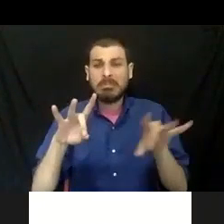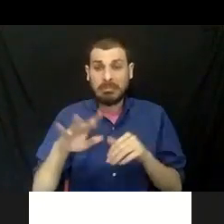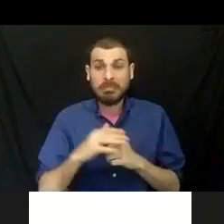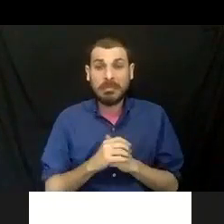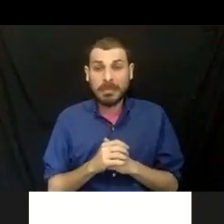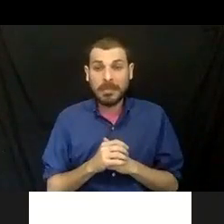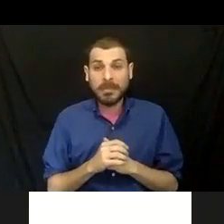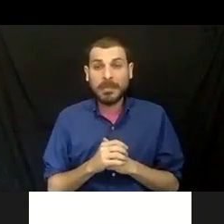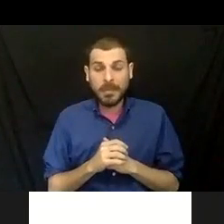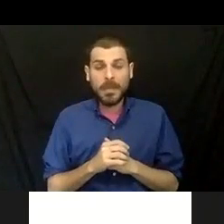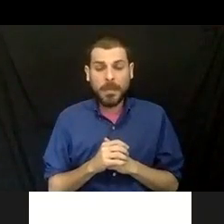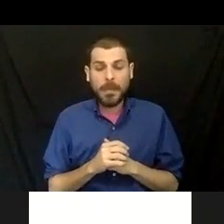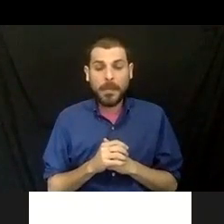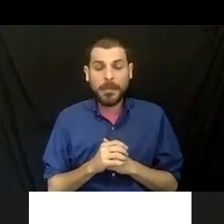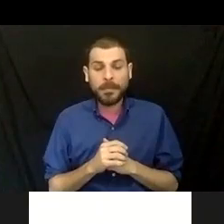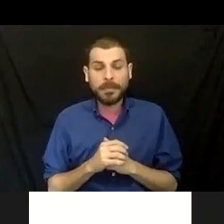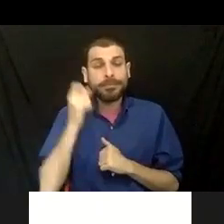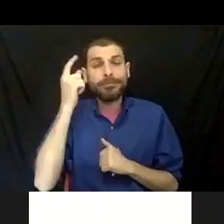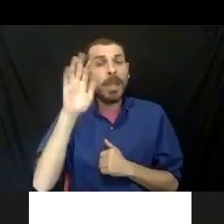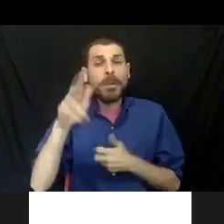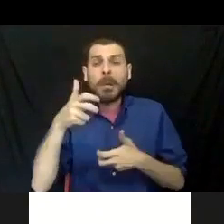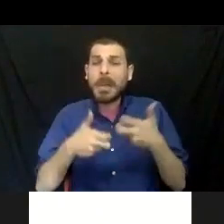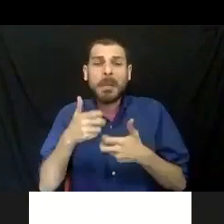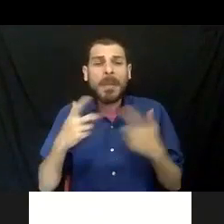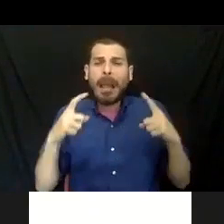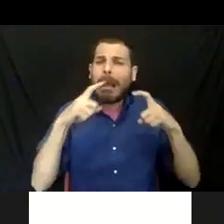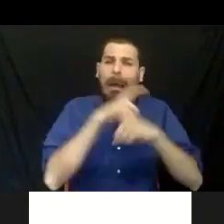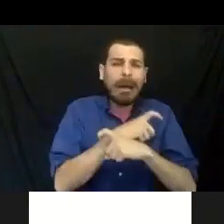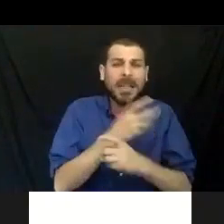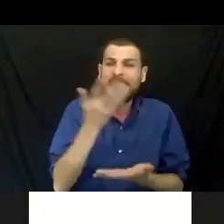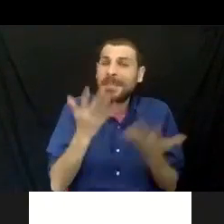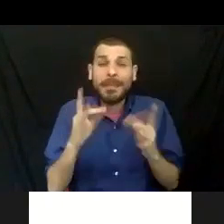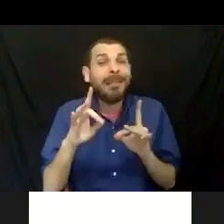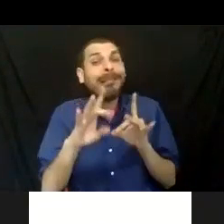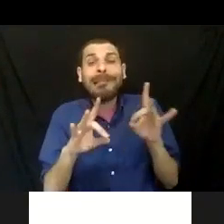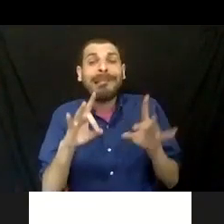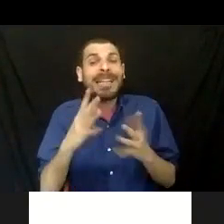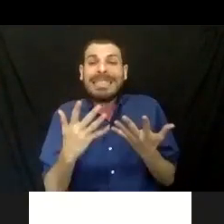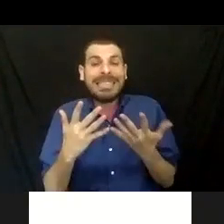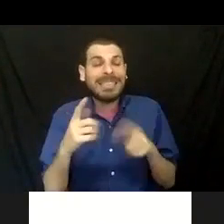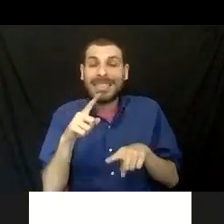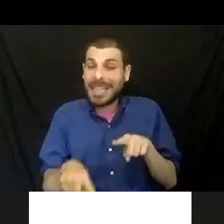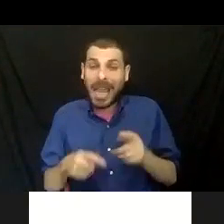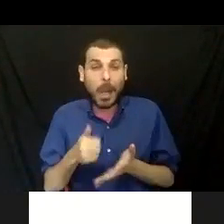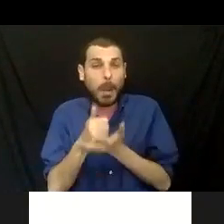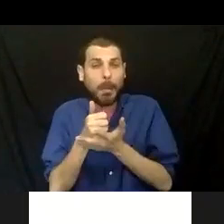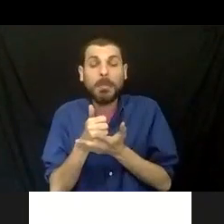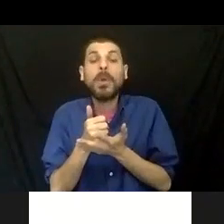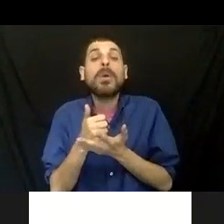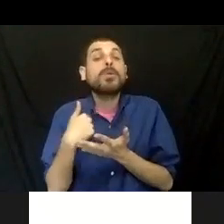the question that you have. If there's something more that we can do to help, for example,